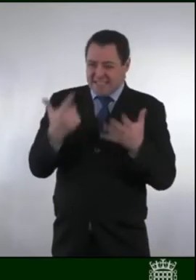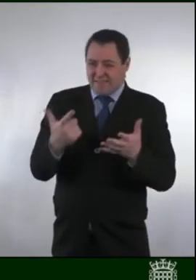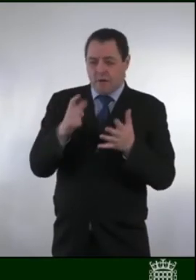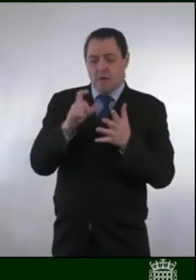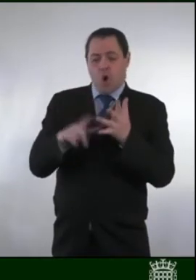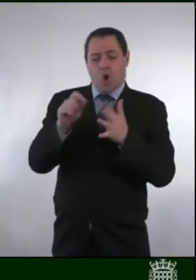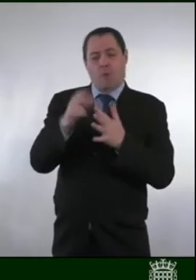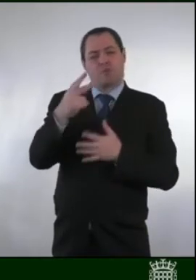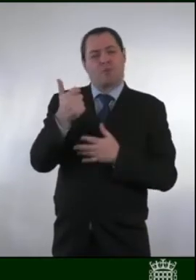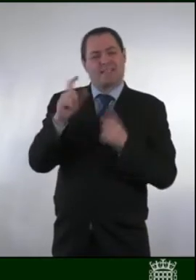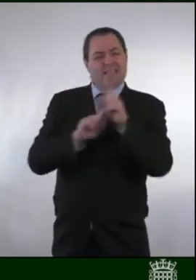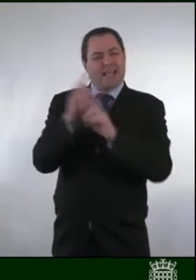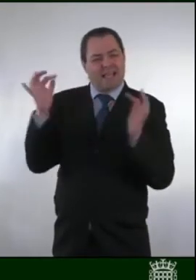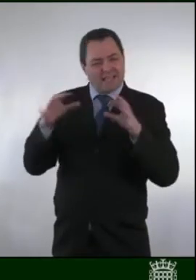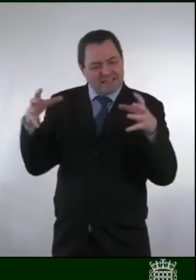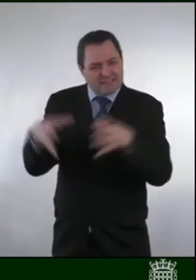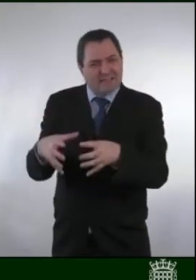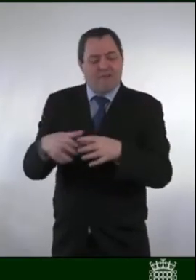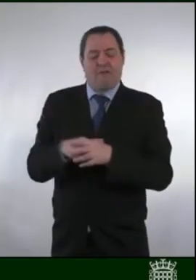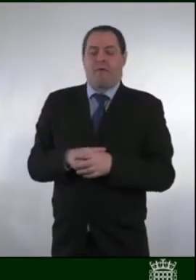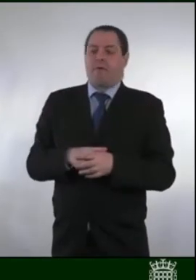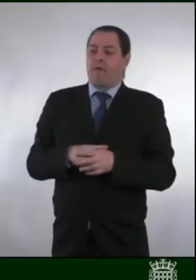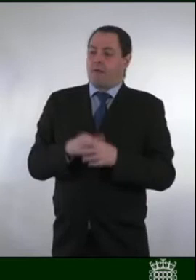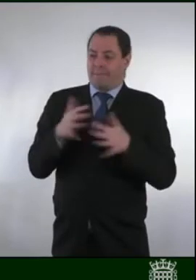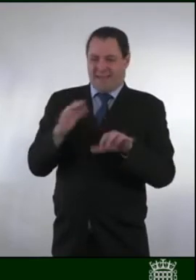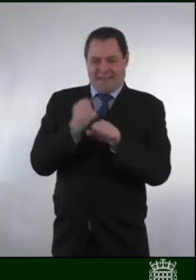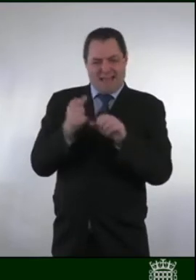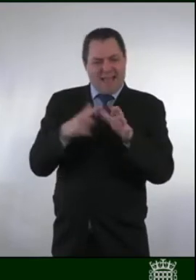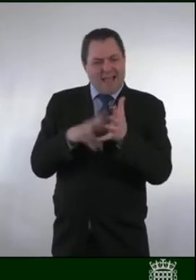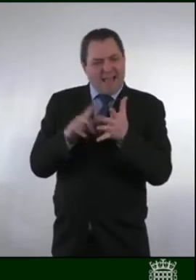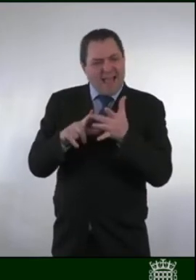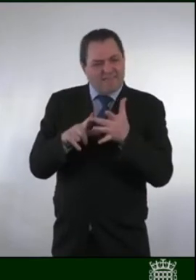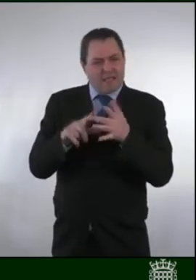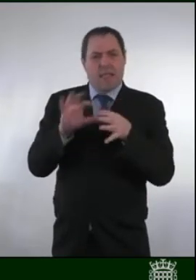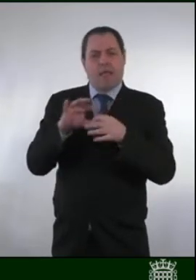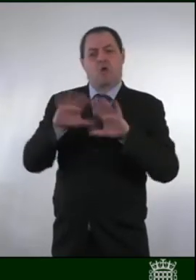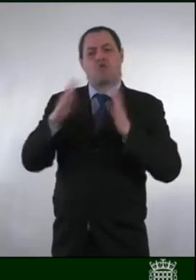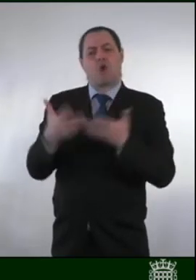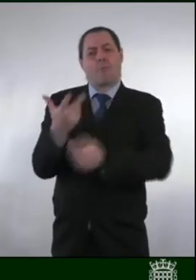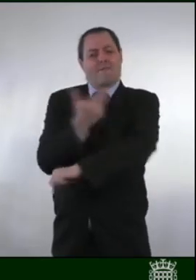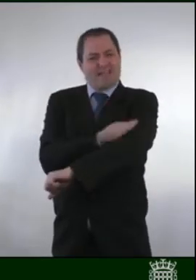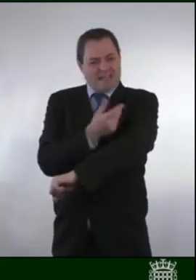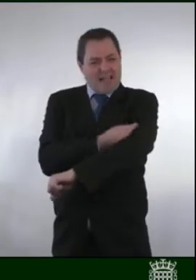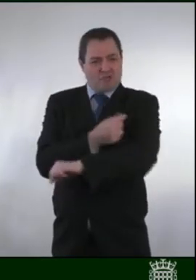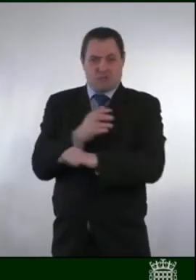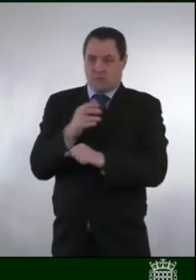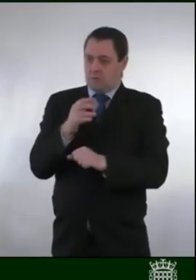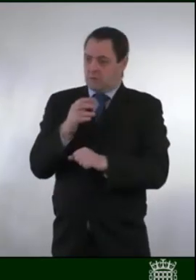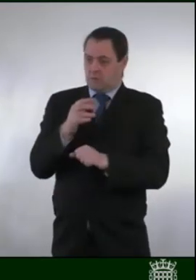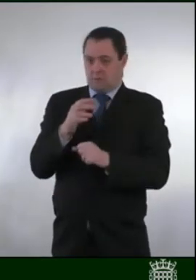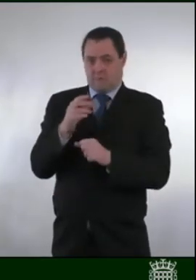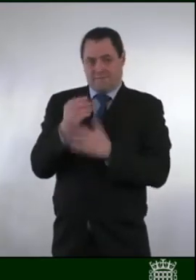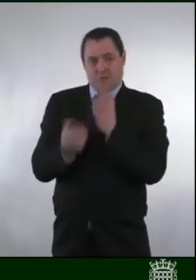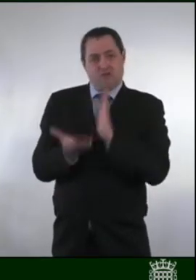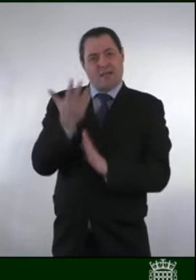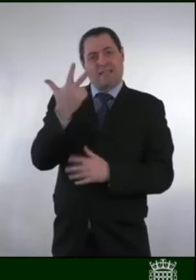we've already led the world with the Gavi Summit for global vaccination, raising $8.8 billion It